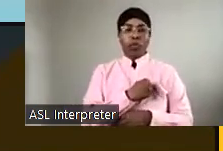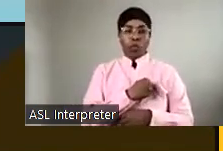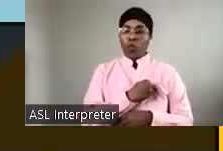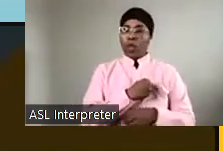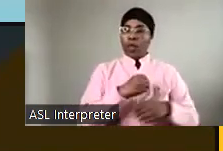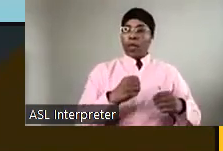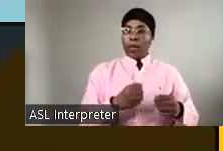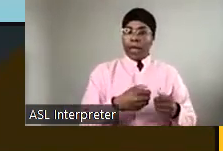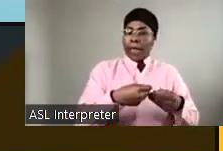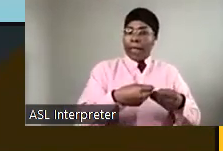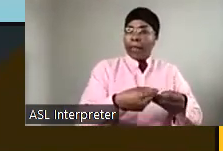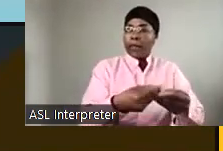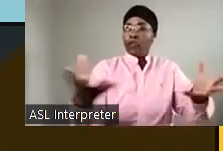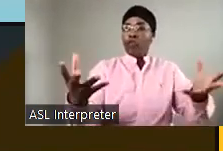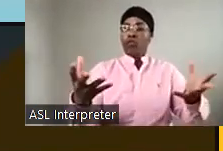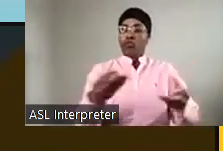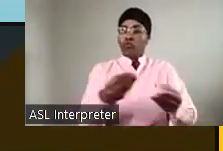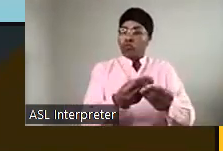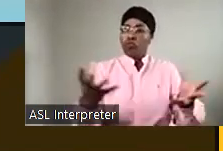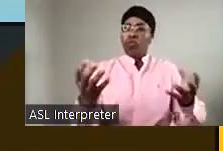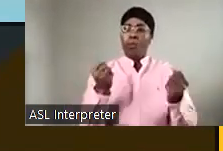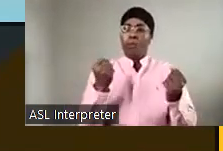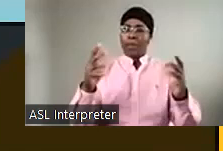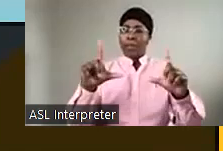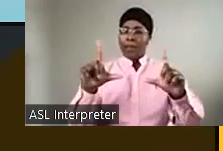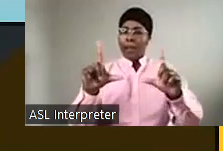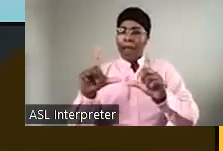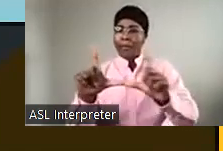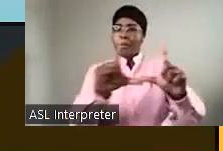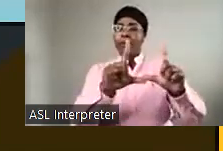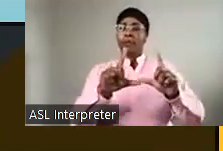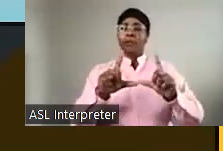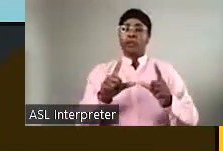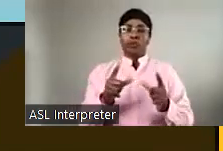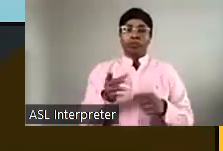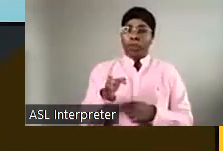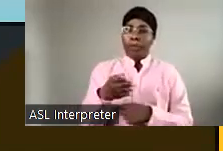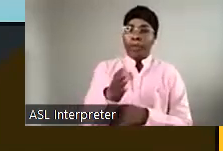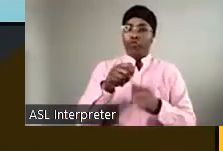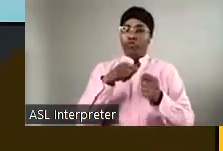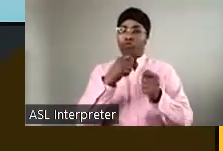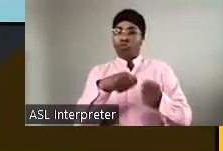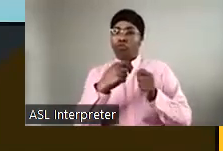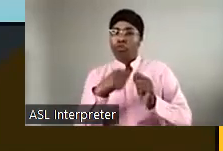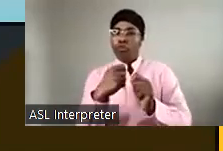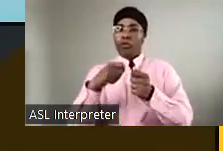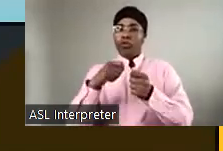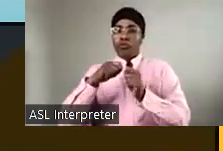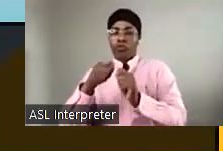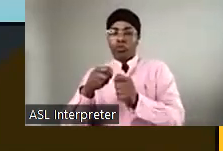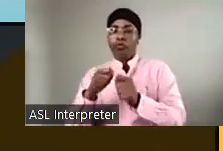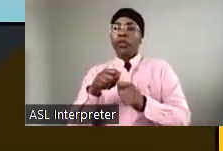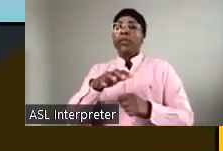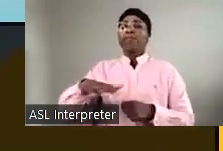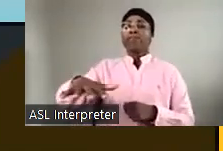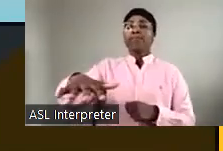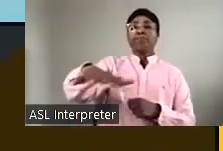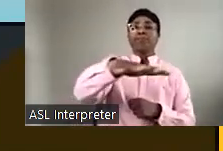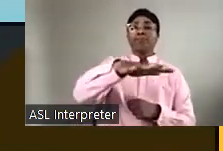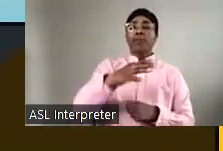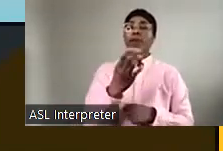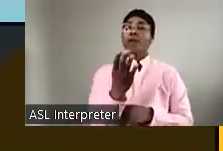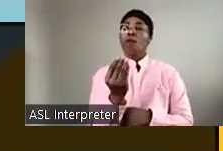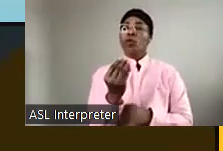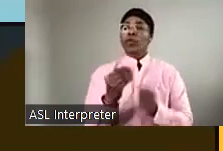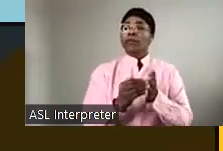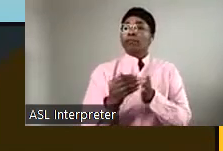our members to harvest across the fish and wildlife species across the 14 million